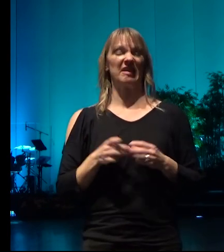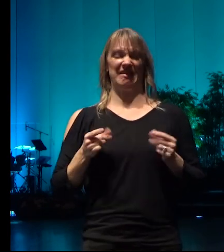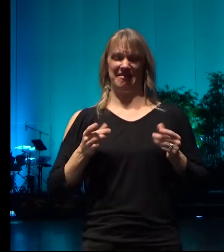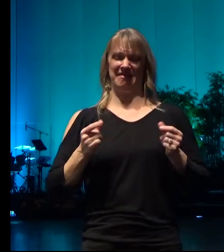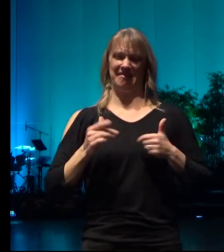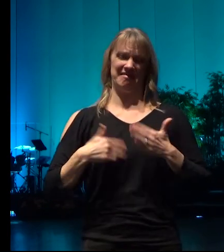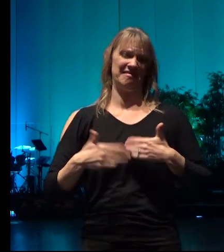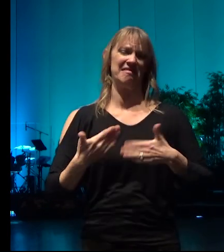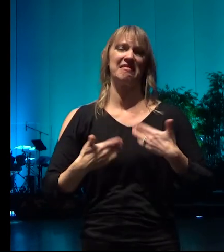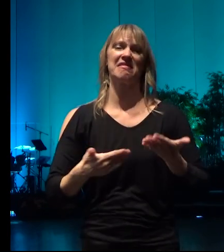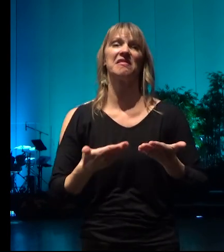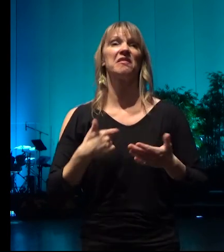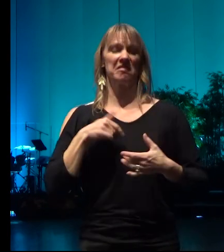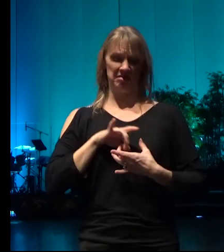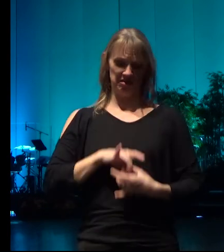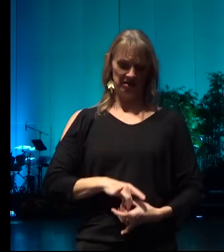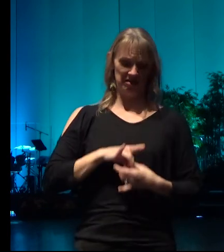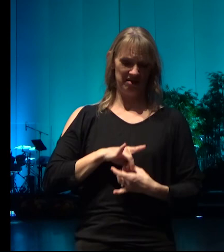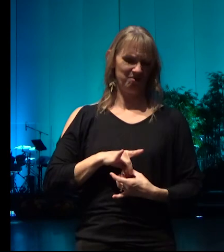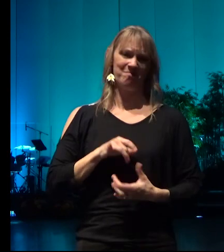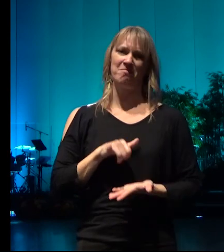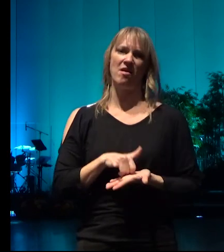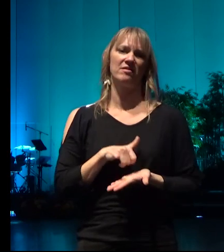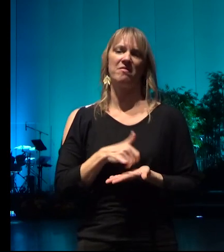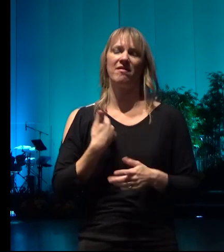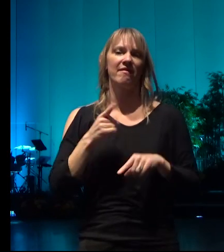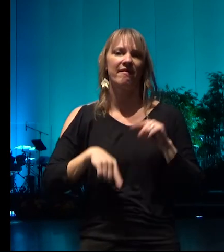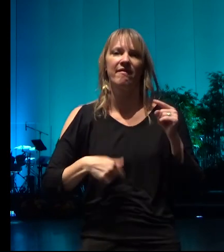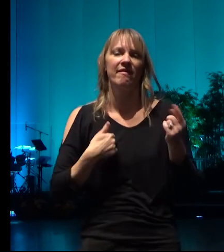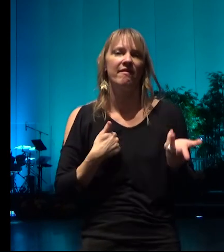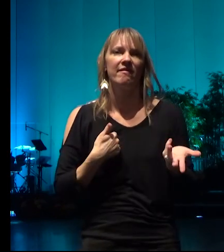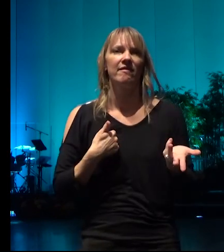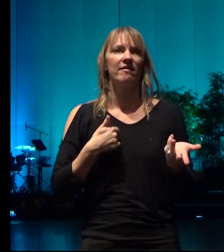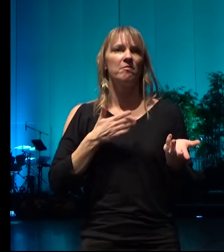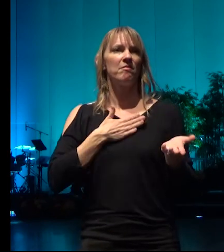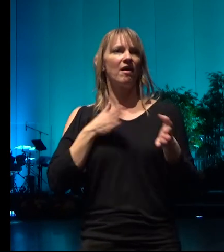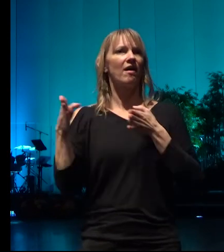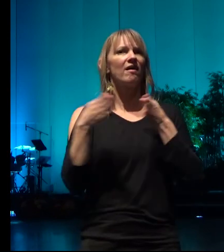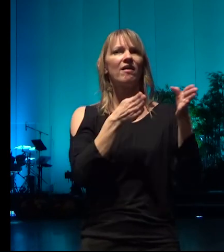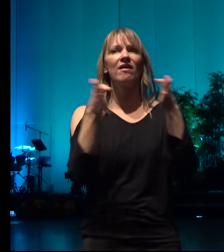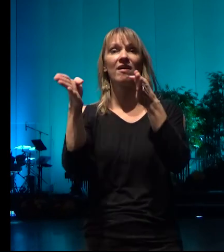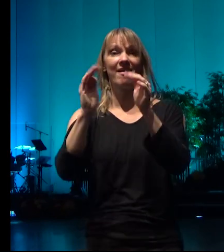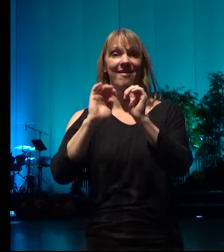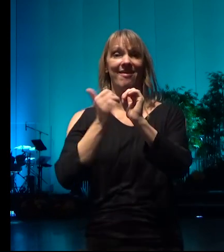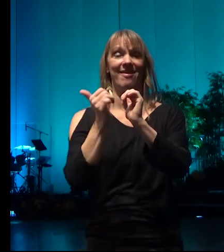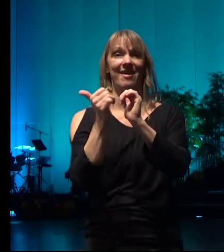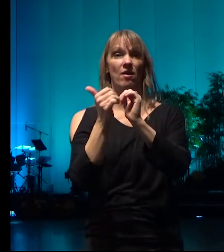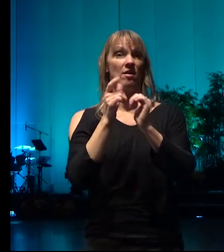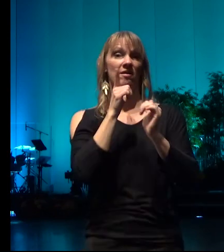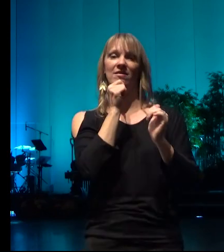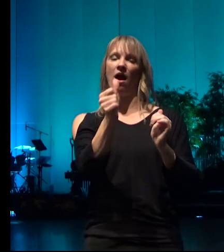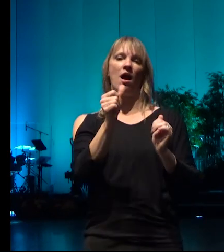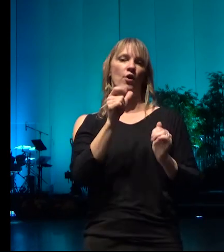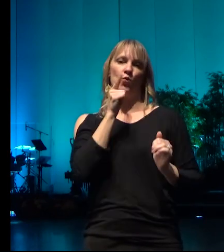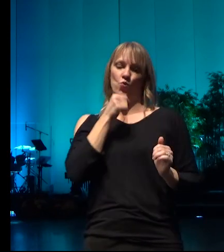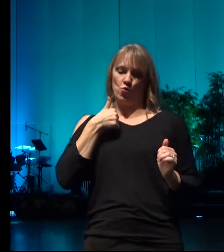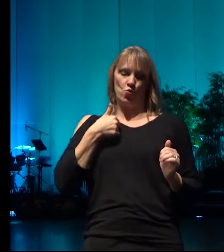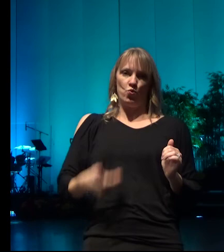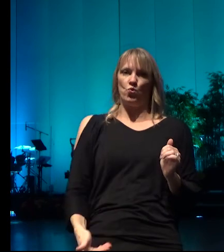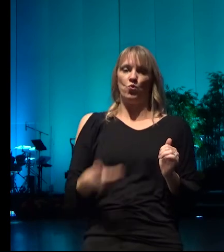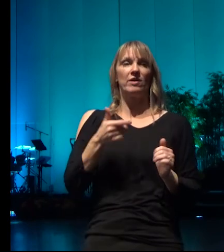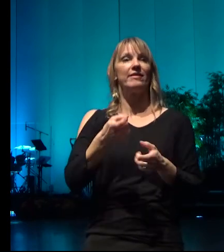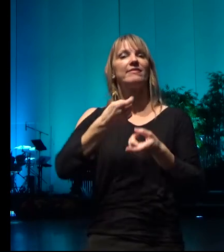by events that slide me one way or the other. Momentum has more to do with where I'm